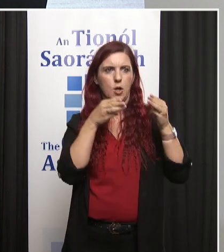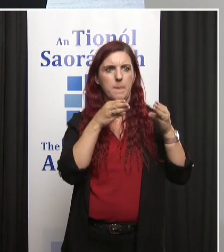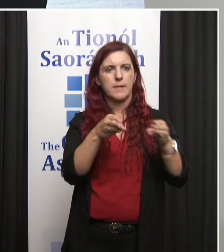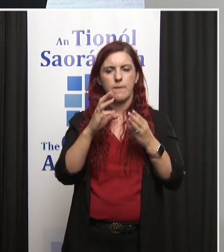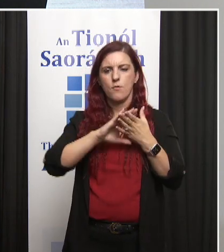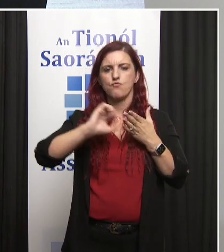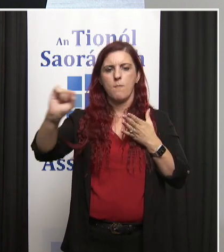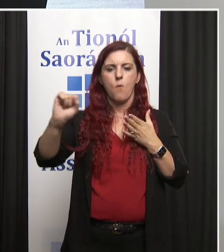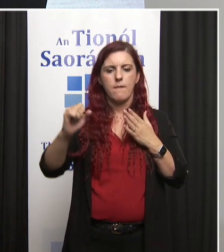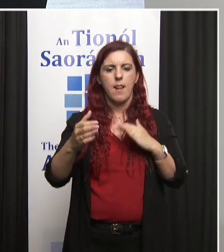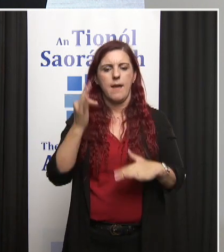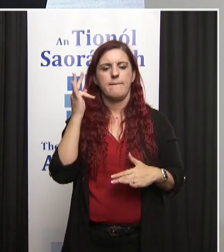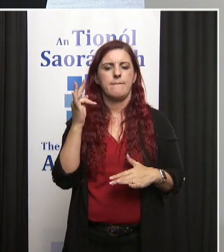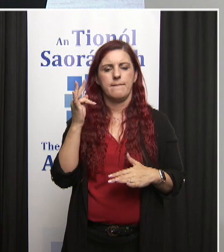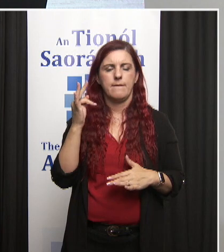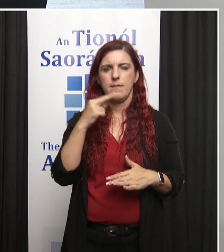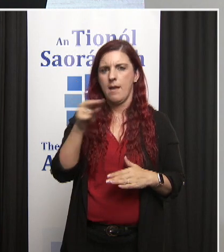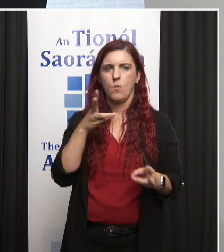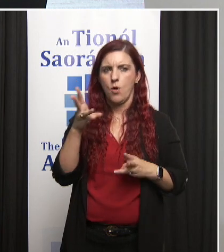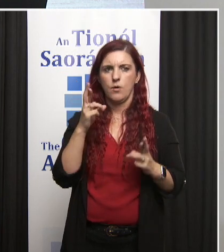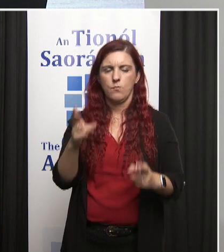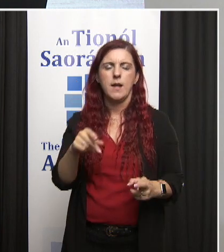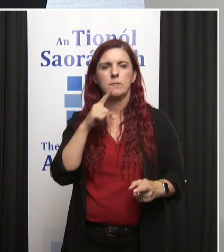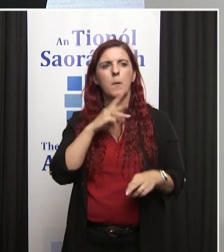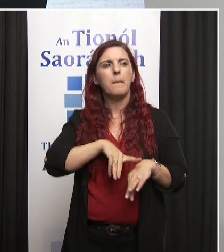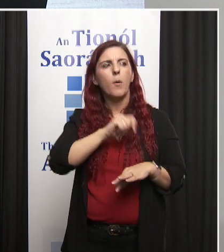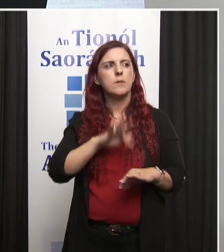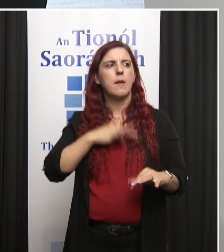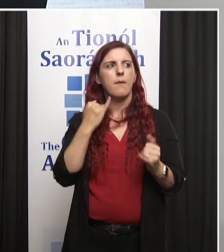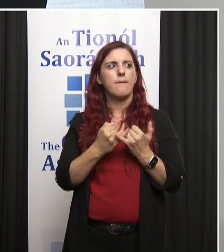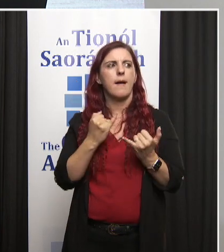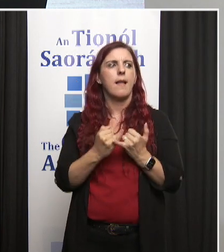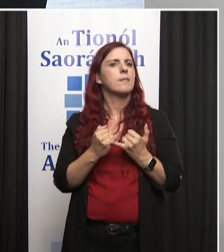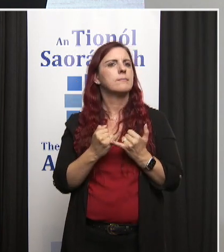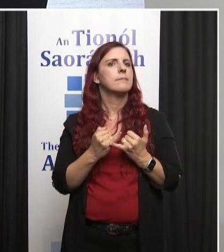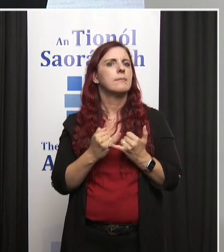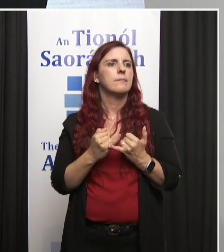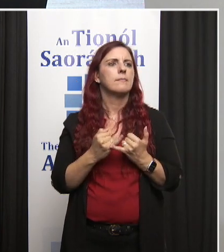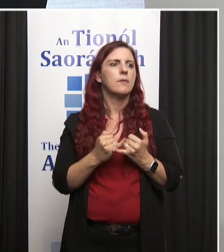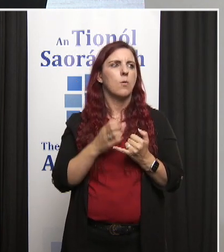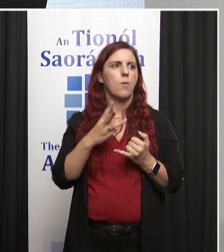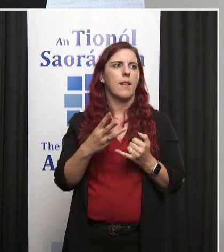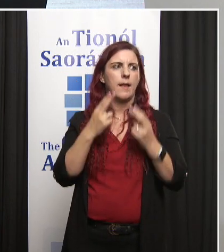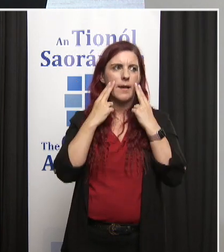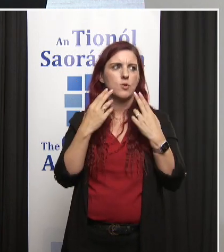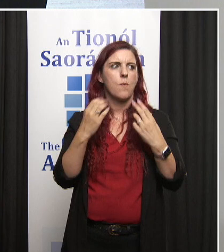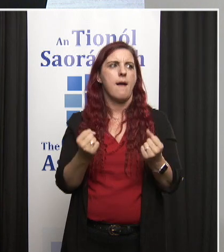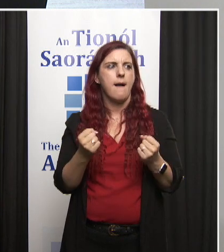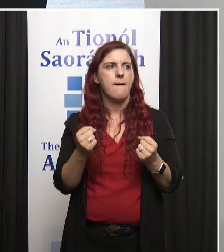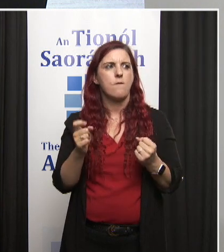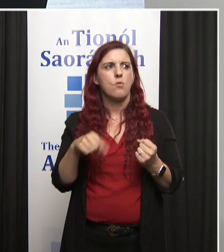is unethical or ineffective. But by and large, we felt that, there's going to be a need to have those kind